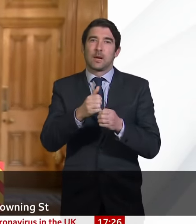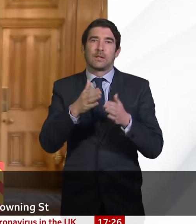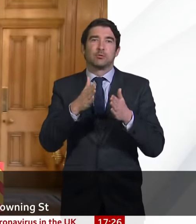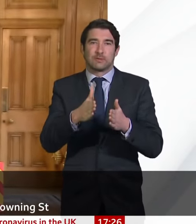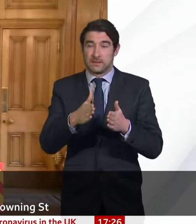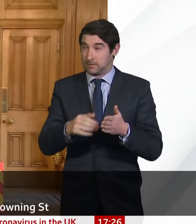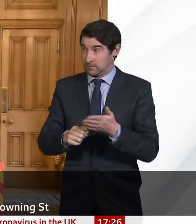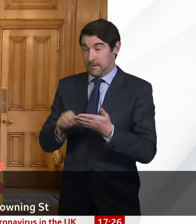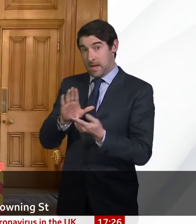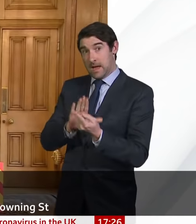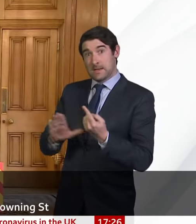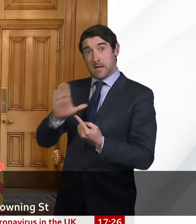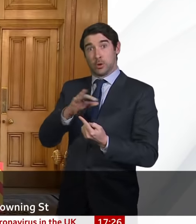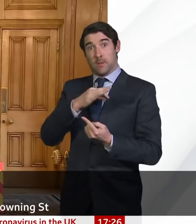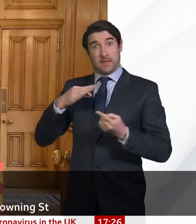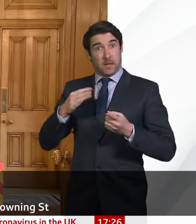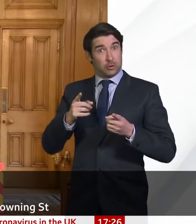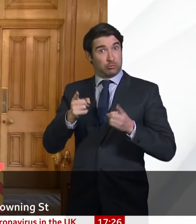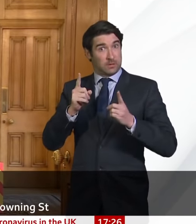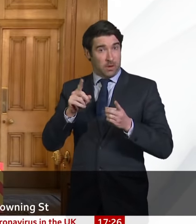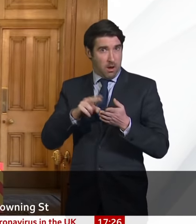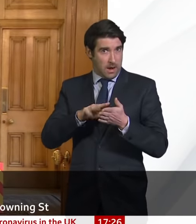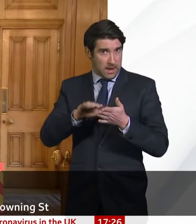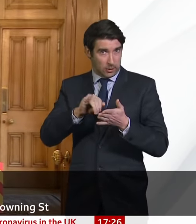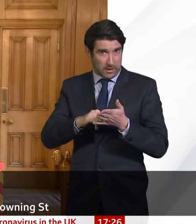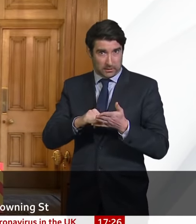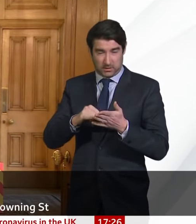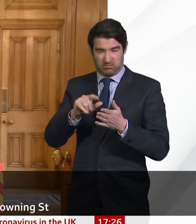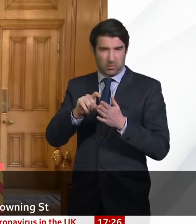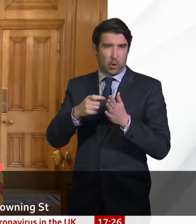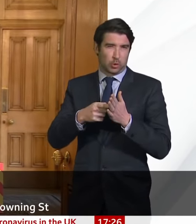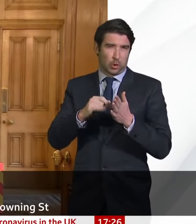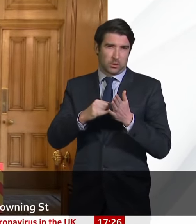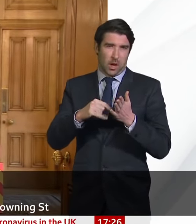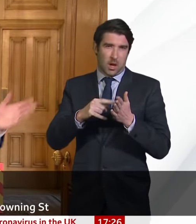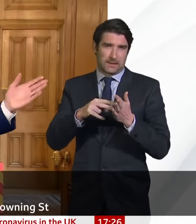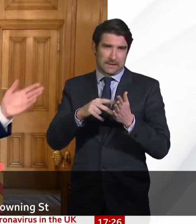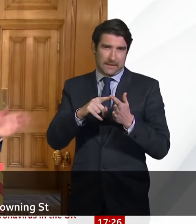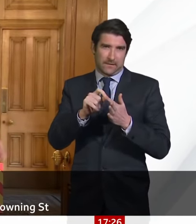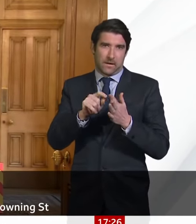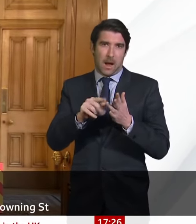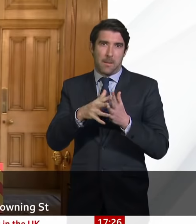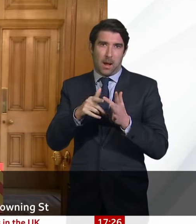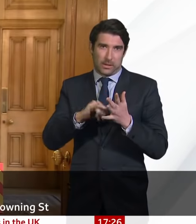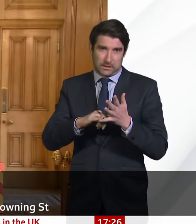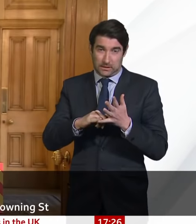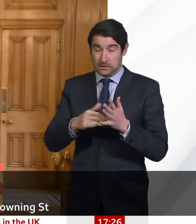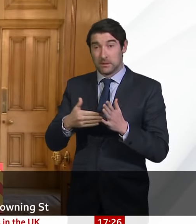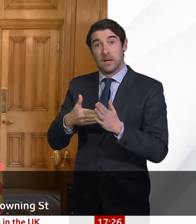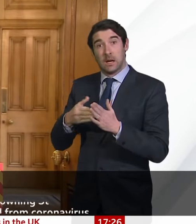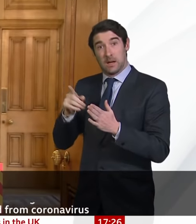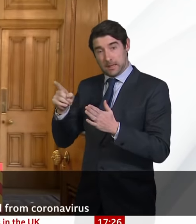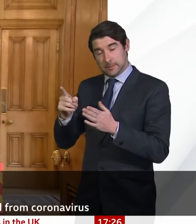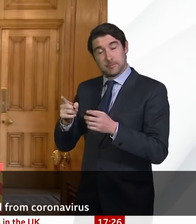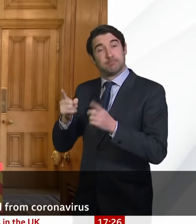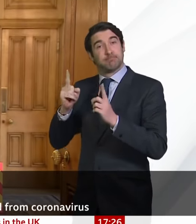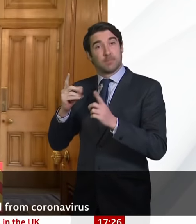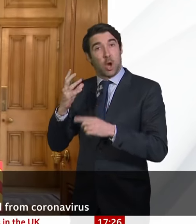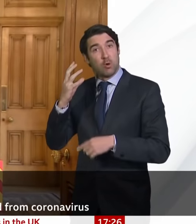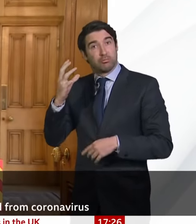Director for the NHS, Professor Steve Powis, and Professor of Public Health and Epidemiology at Manchester,